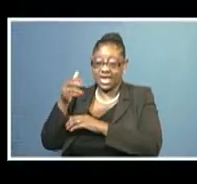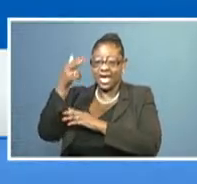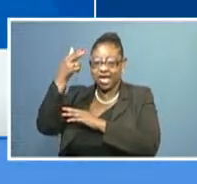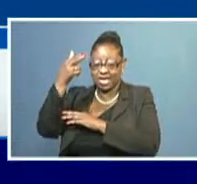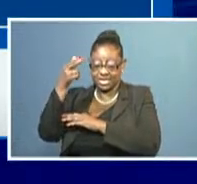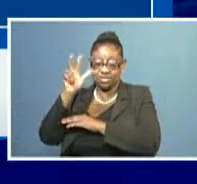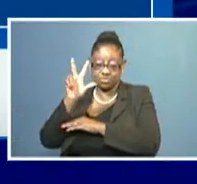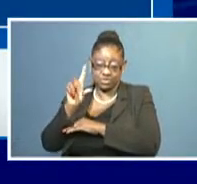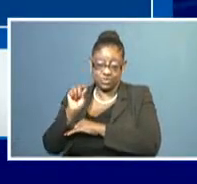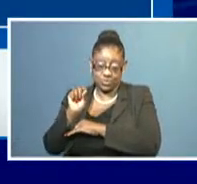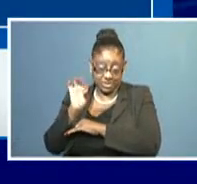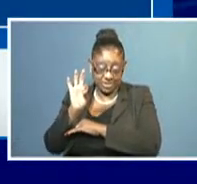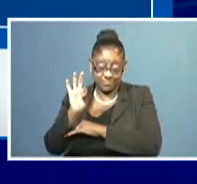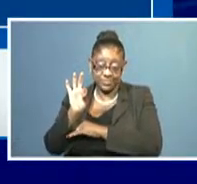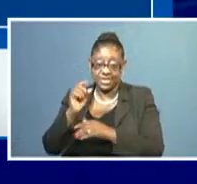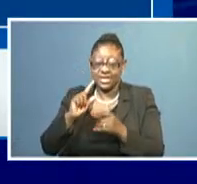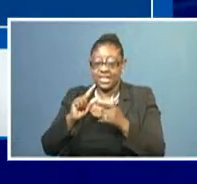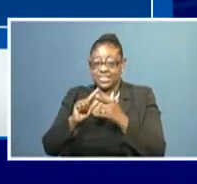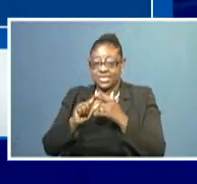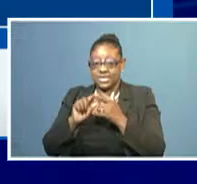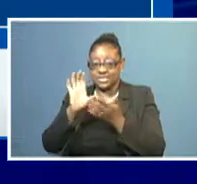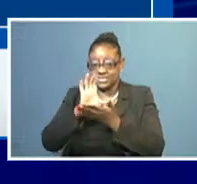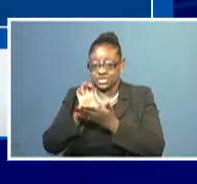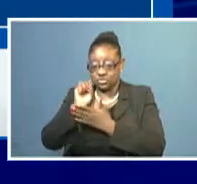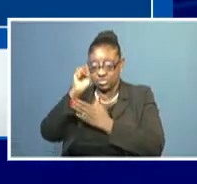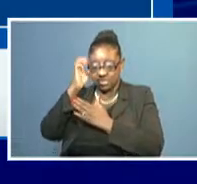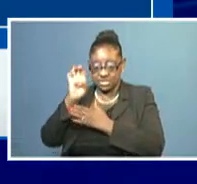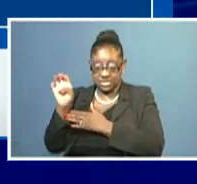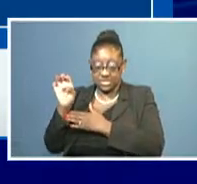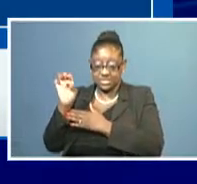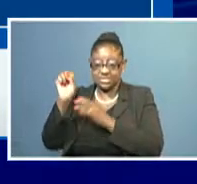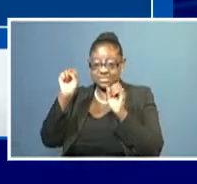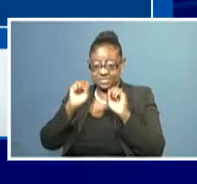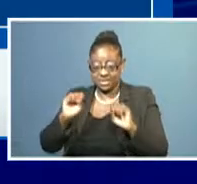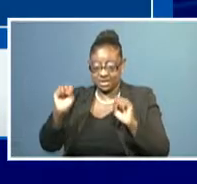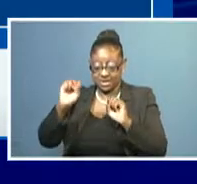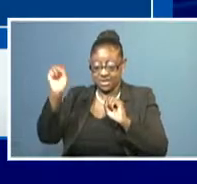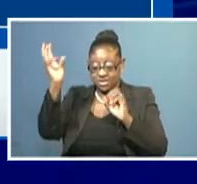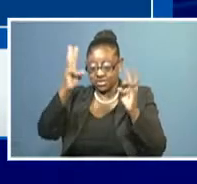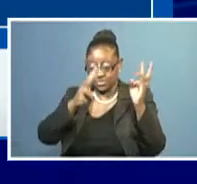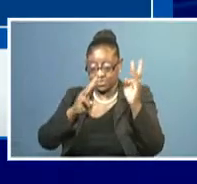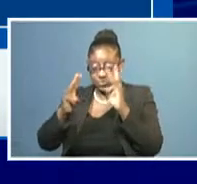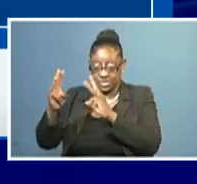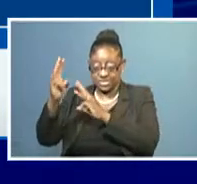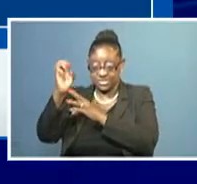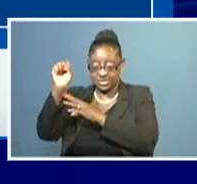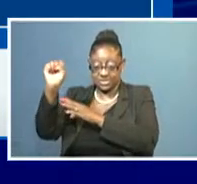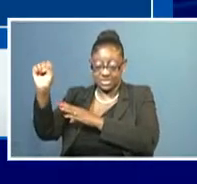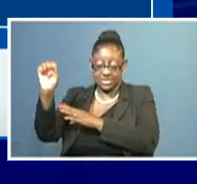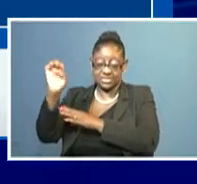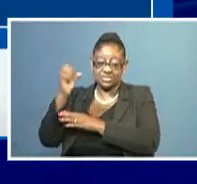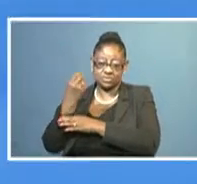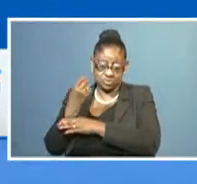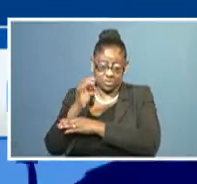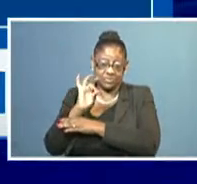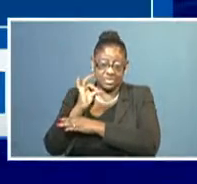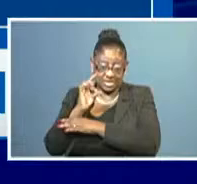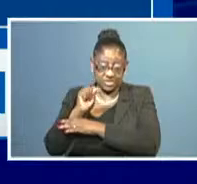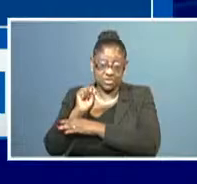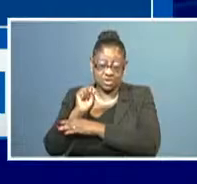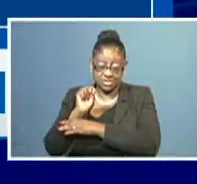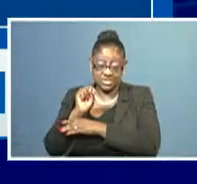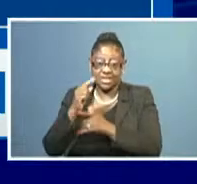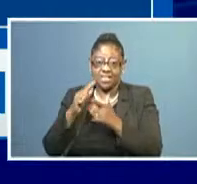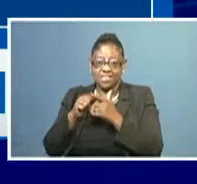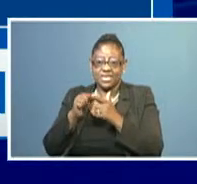3:29 in the afternoon. Now for the central and southeastern islands on Saturday, the wind southeast to south at 12 to 18 knots, wave heights 3 to 6 feet. And as we